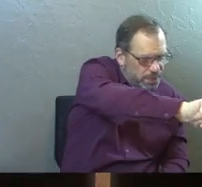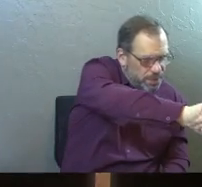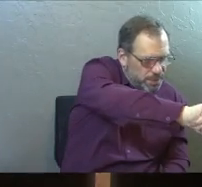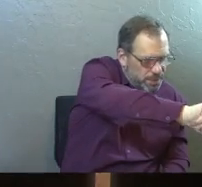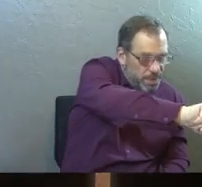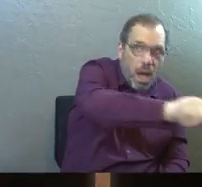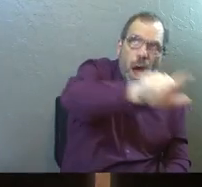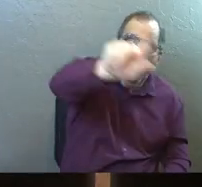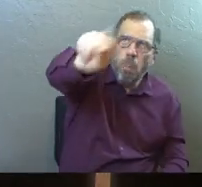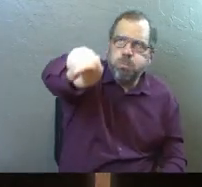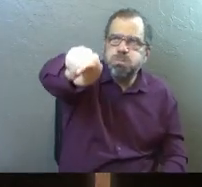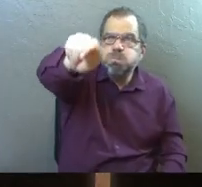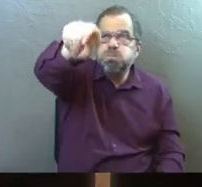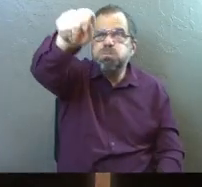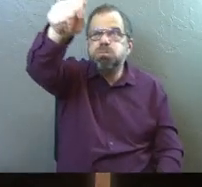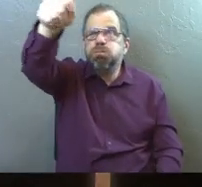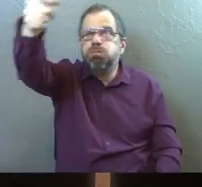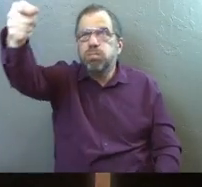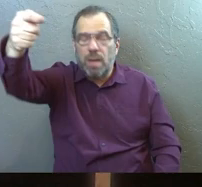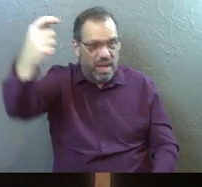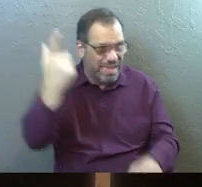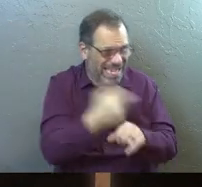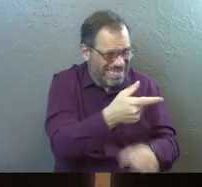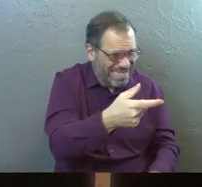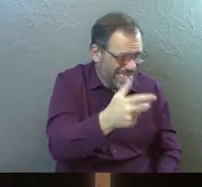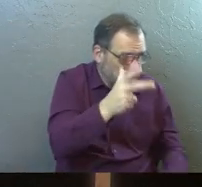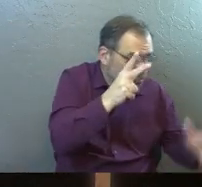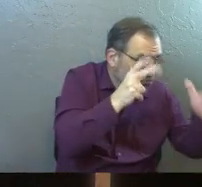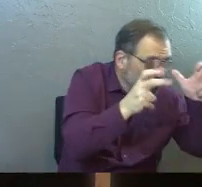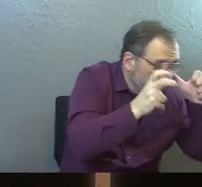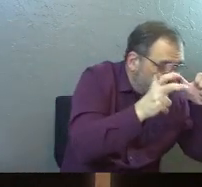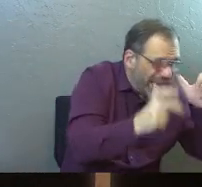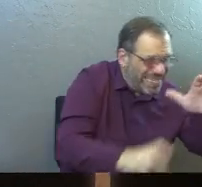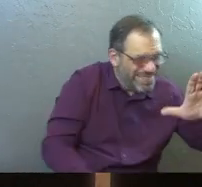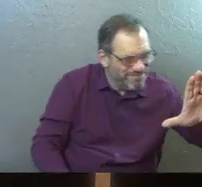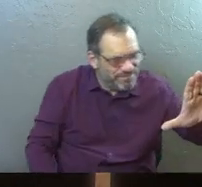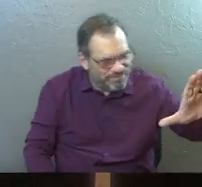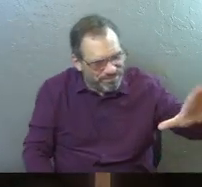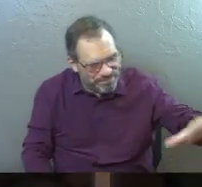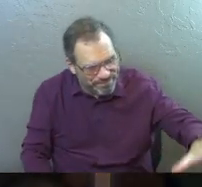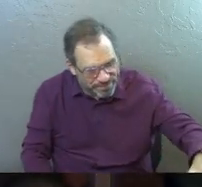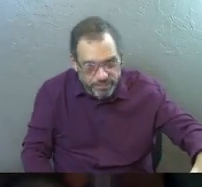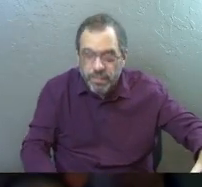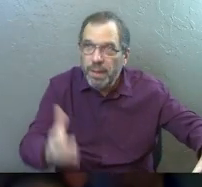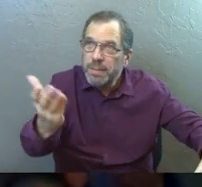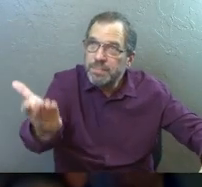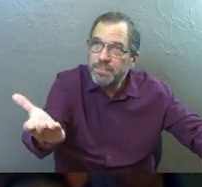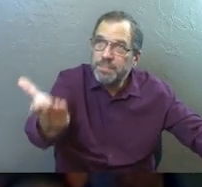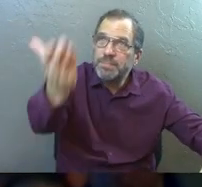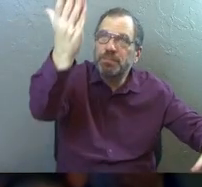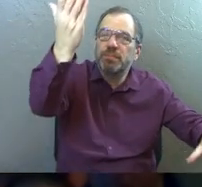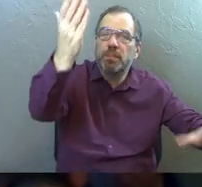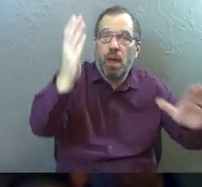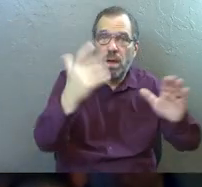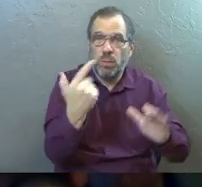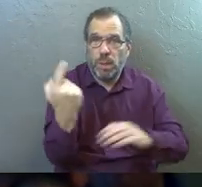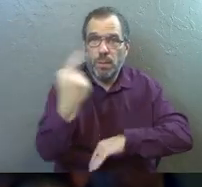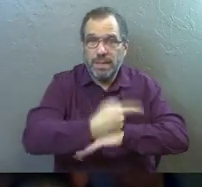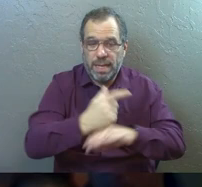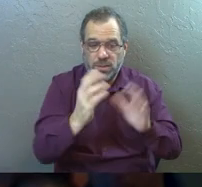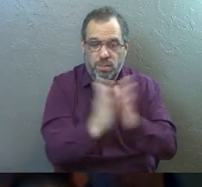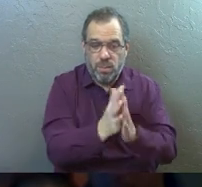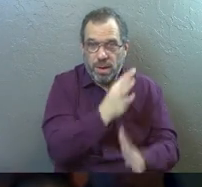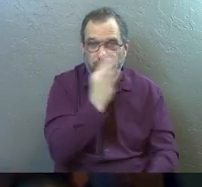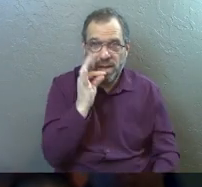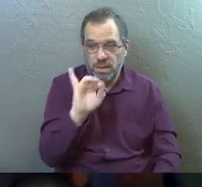year listening to so much, I'm going to intentionally quiet them down. 21 days of prayer and fasting. We start at